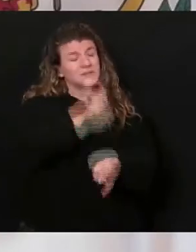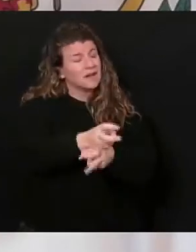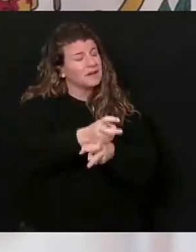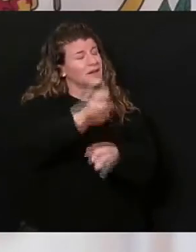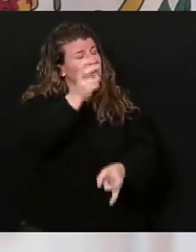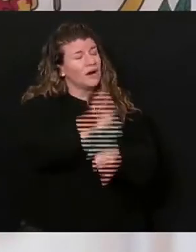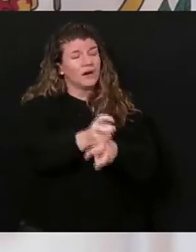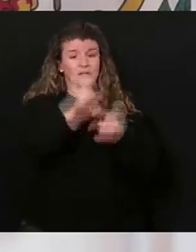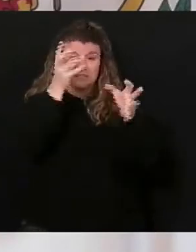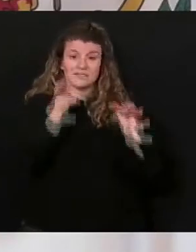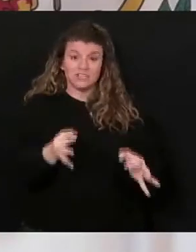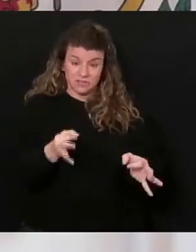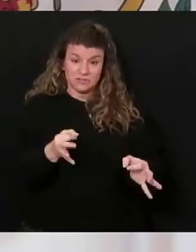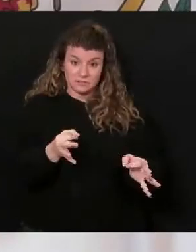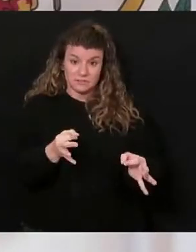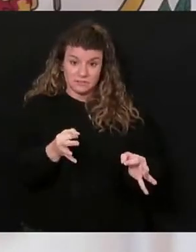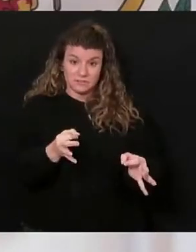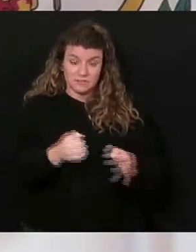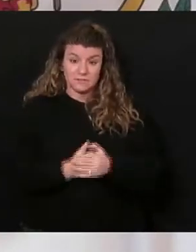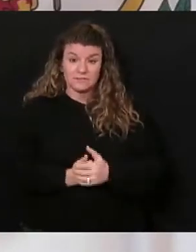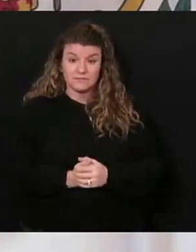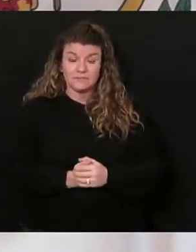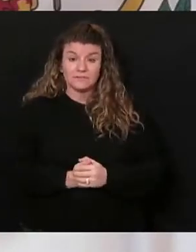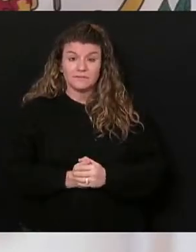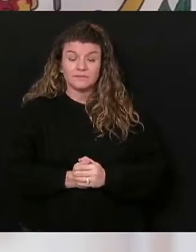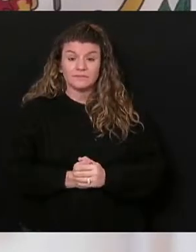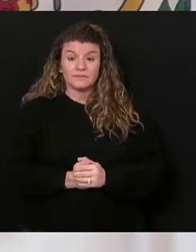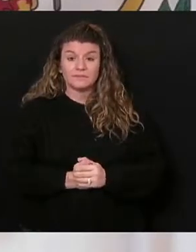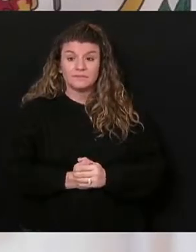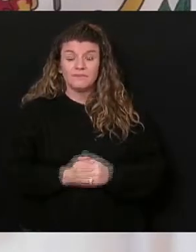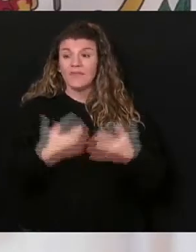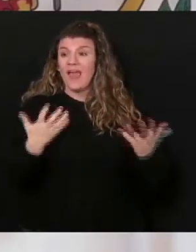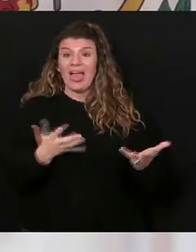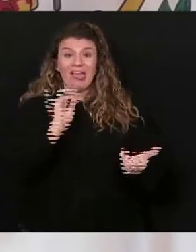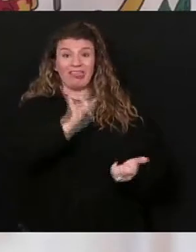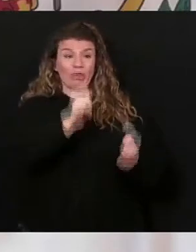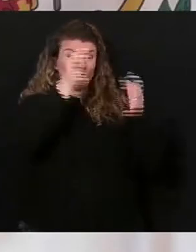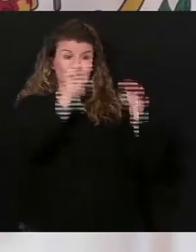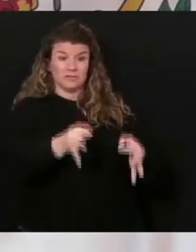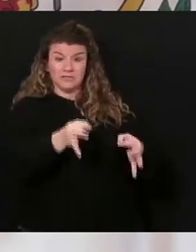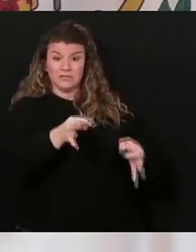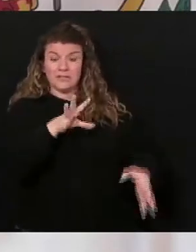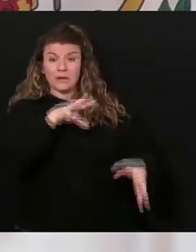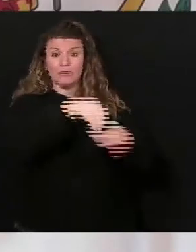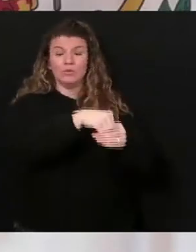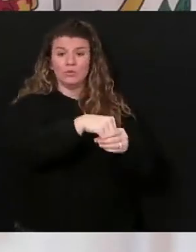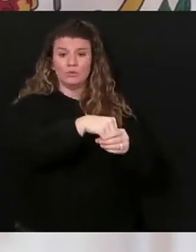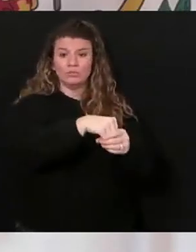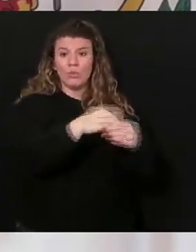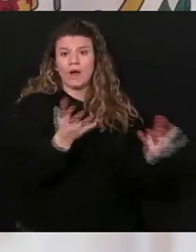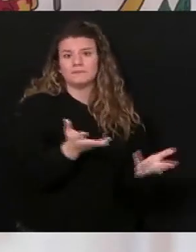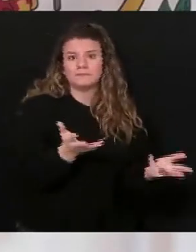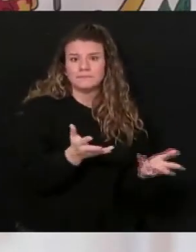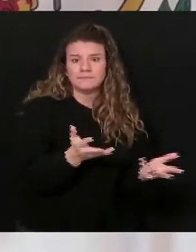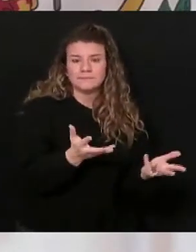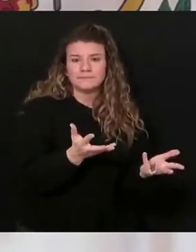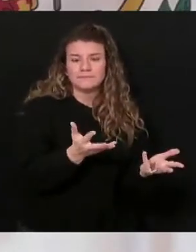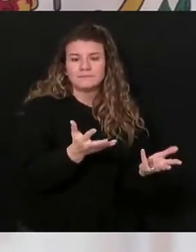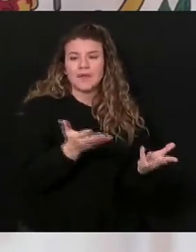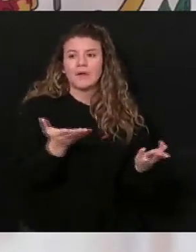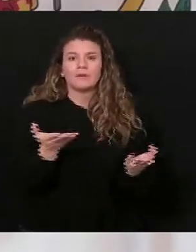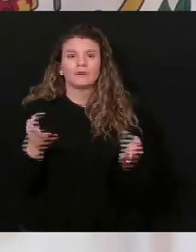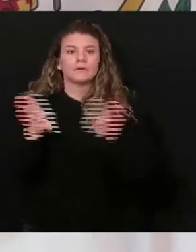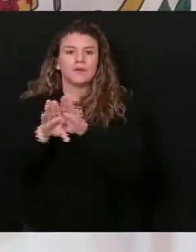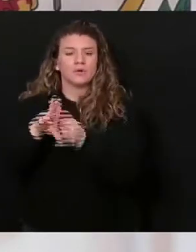Tough decisions made. You know, whether those decisions were to, you know, close our